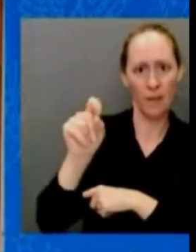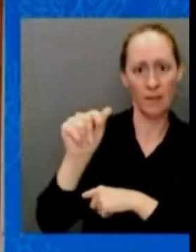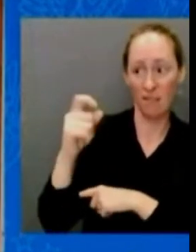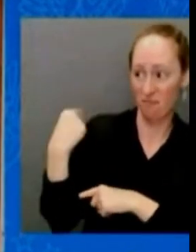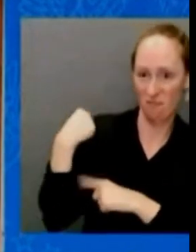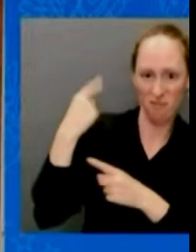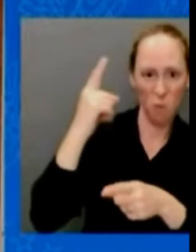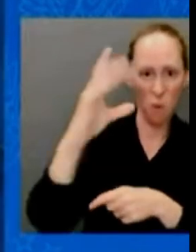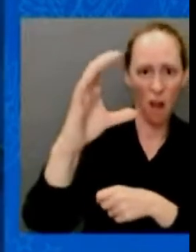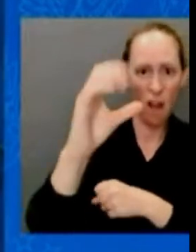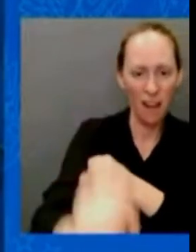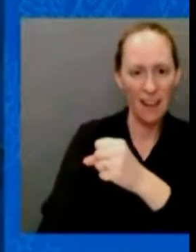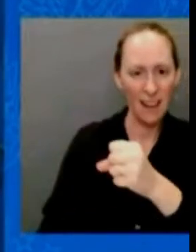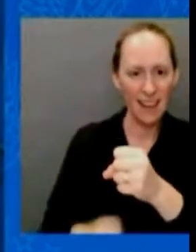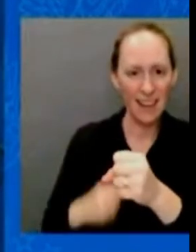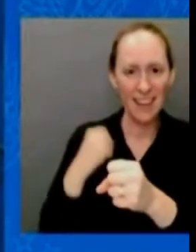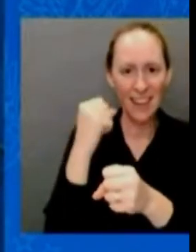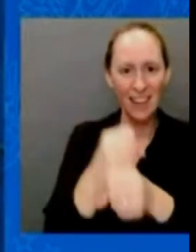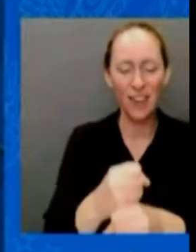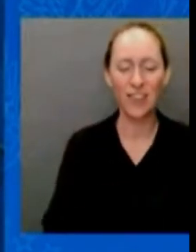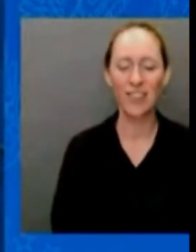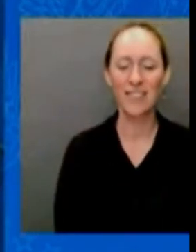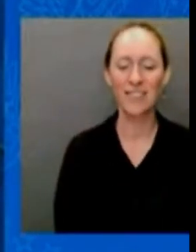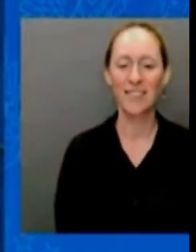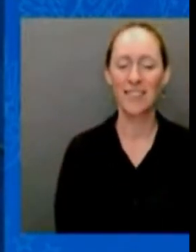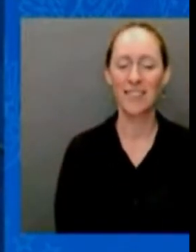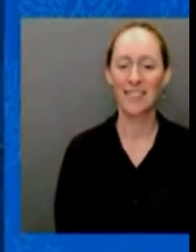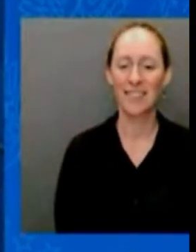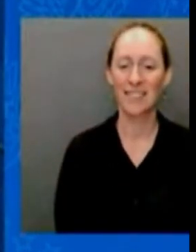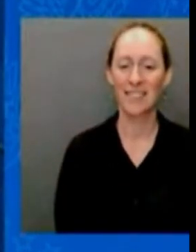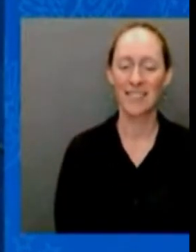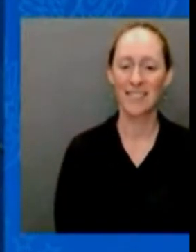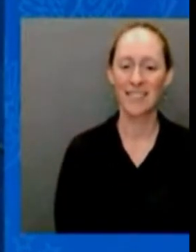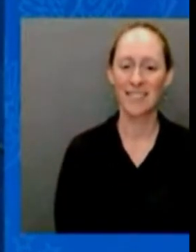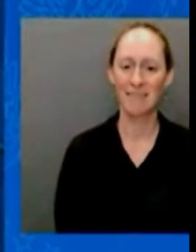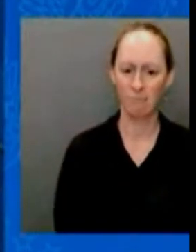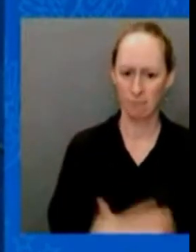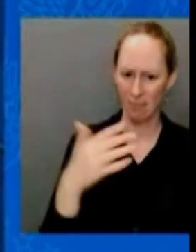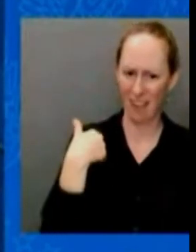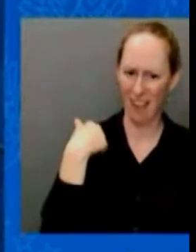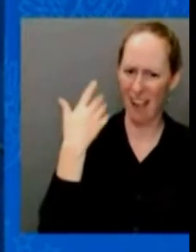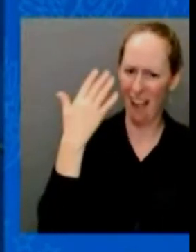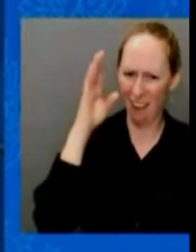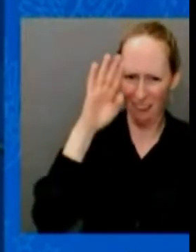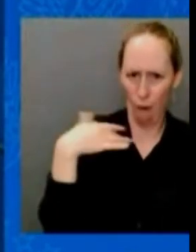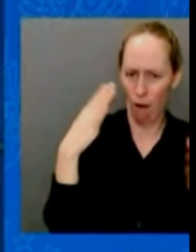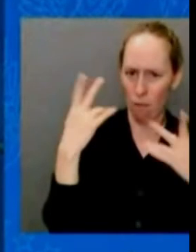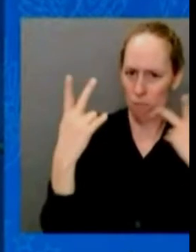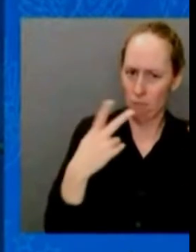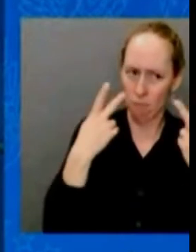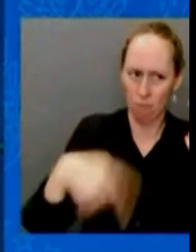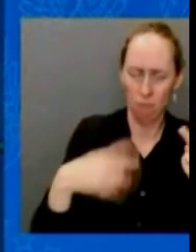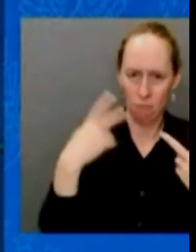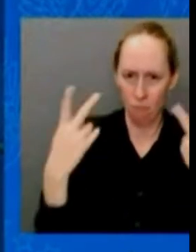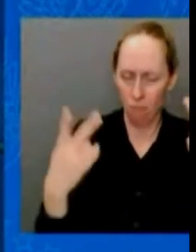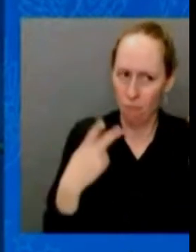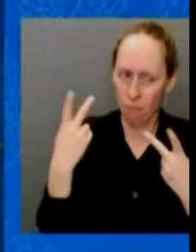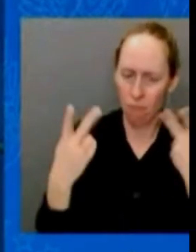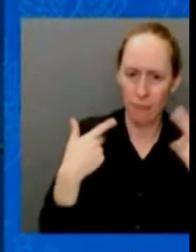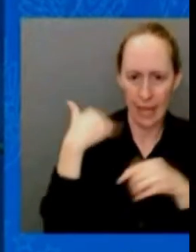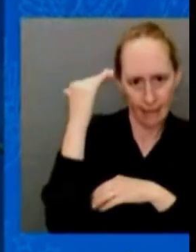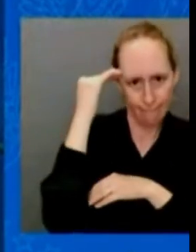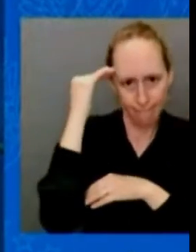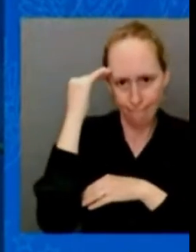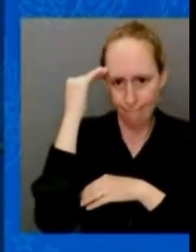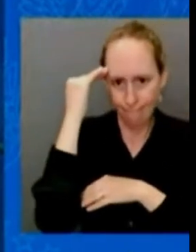And I lived through the tough years. I knew what it was like when unemployment was 15%, when all the members of my big Irish Catholic family, who